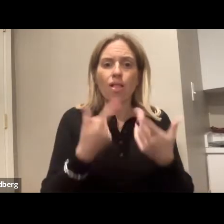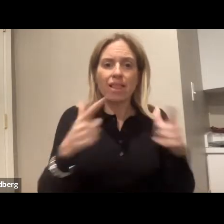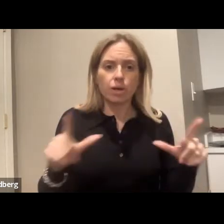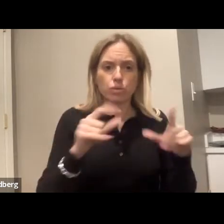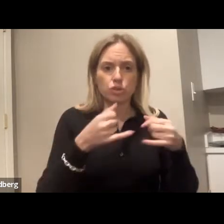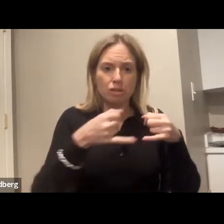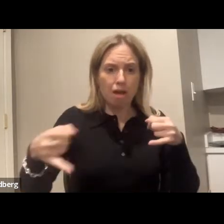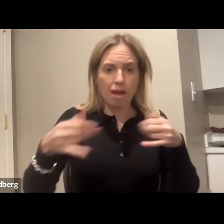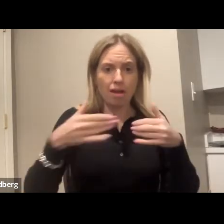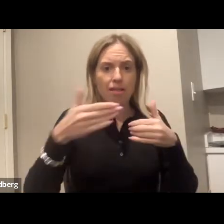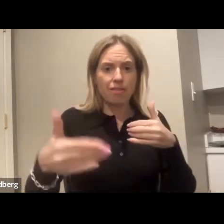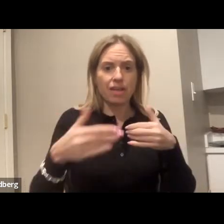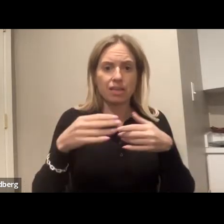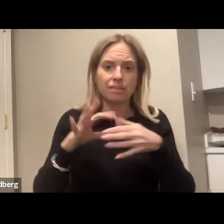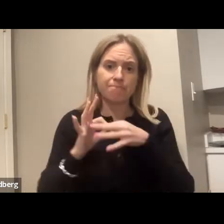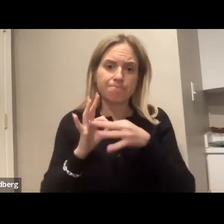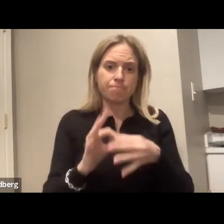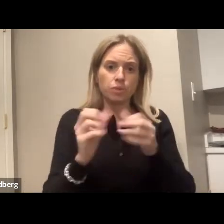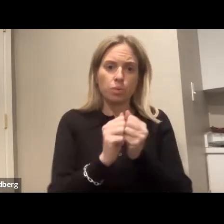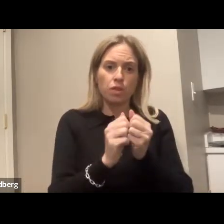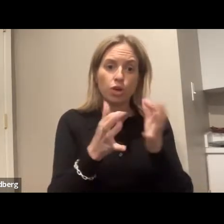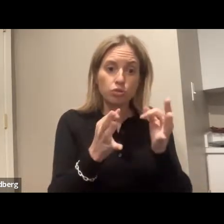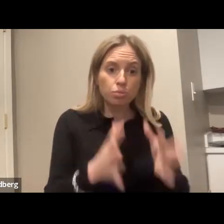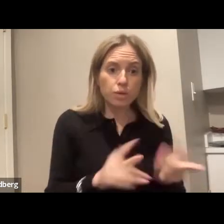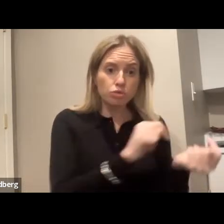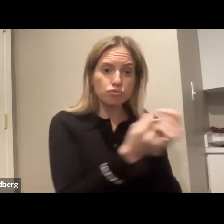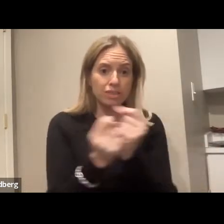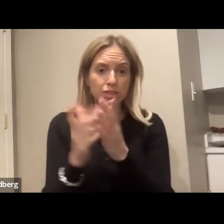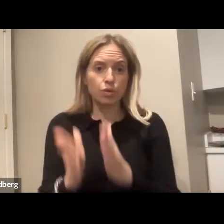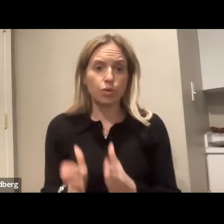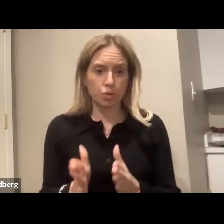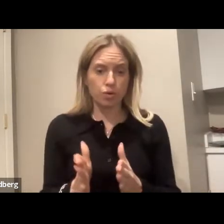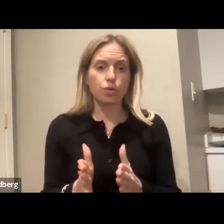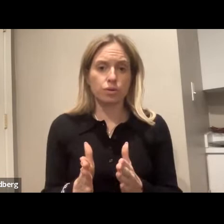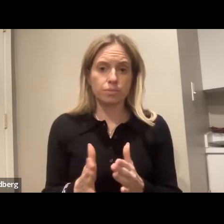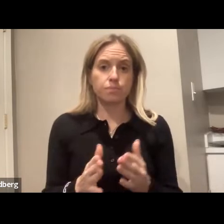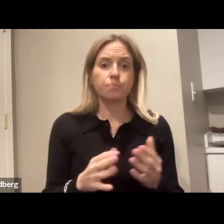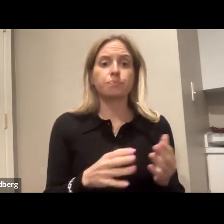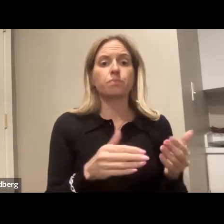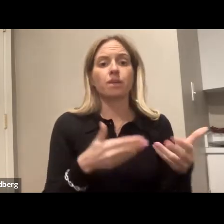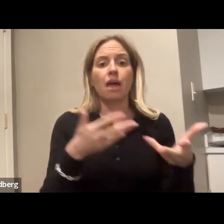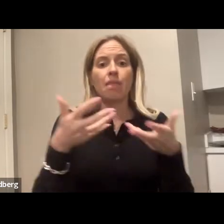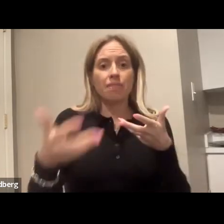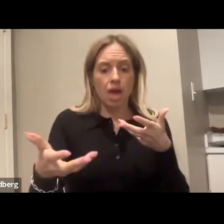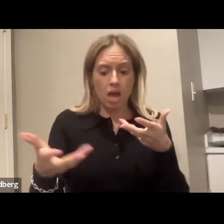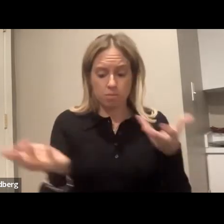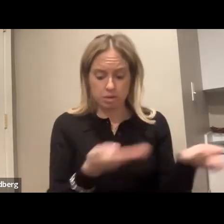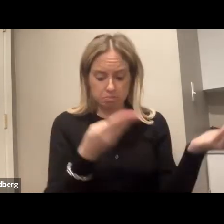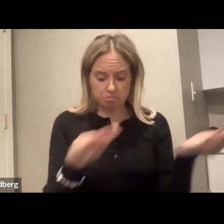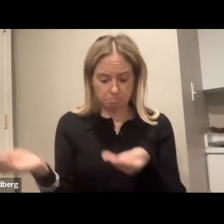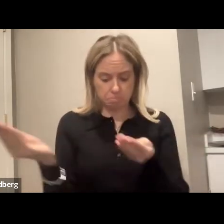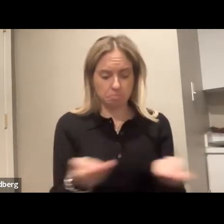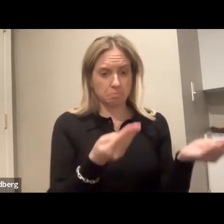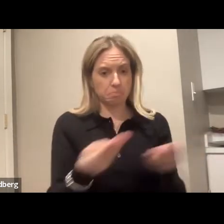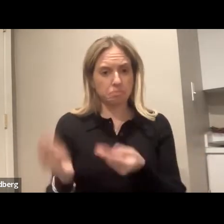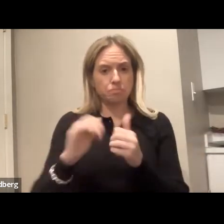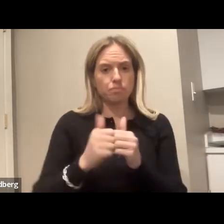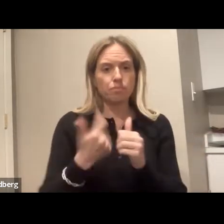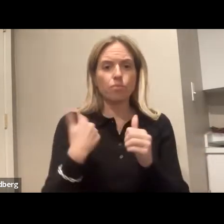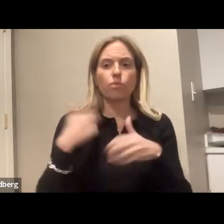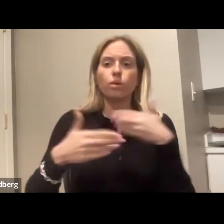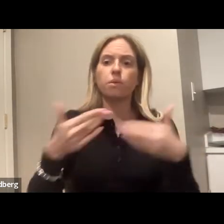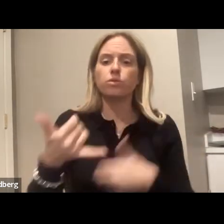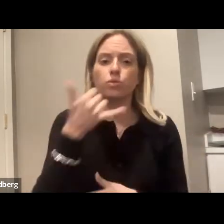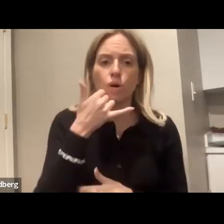connect the interpreter, and they ask the interpreter questions. The interpreter then asks the citizen, and we document it, and that's how we process the